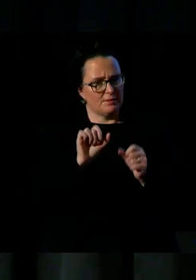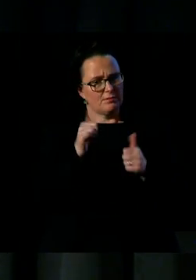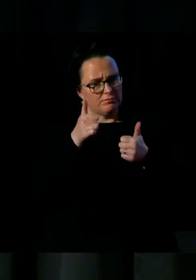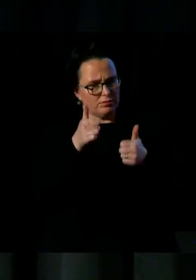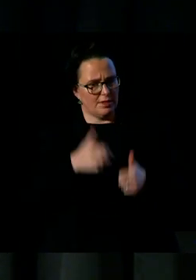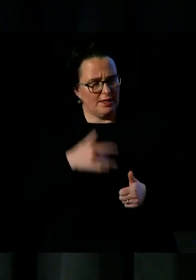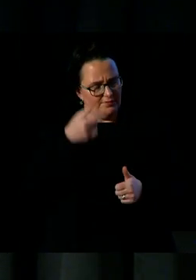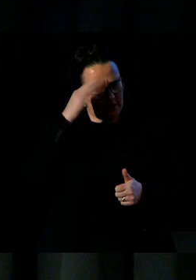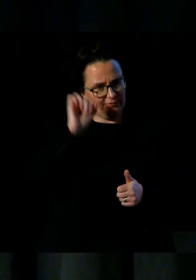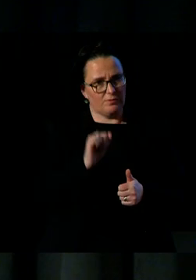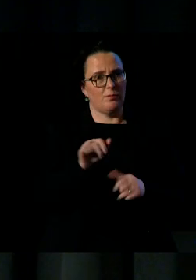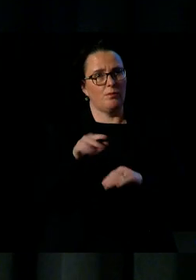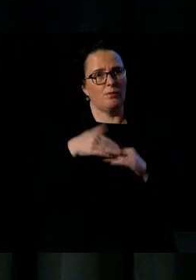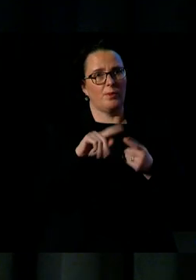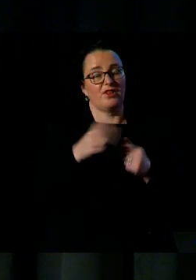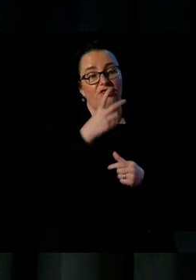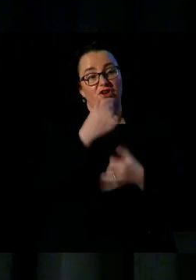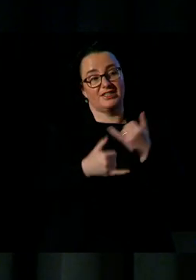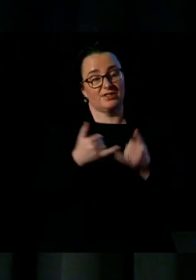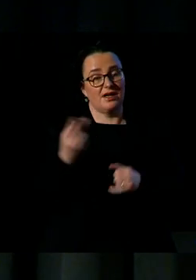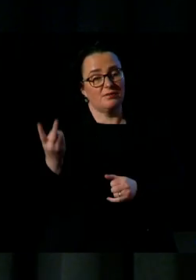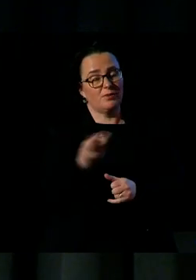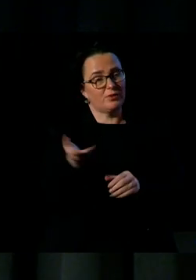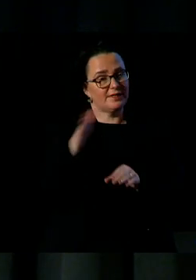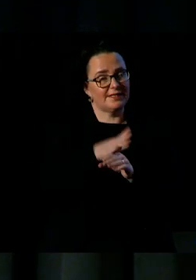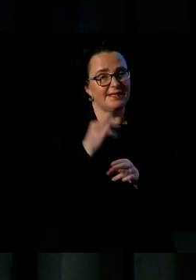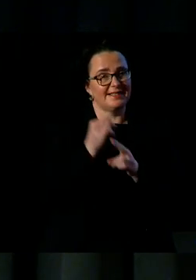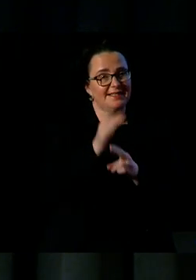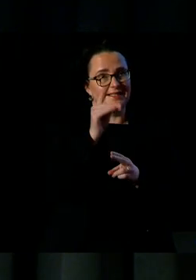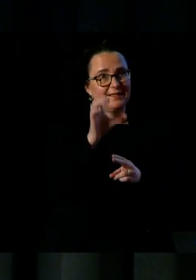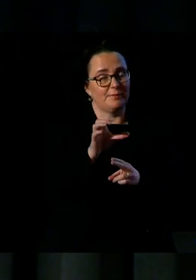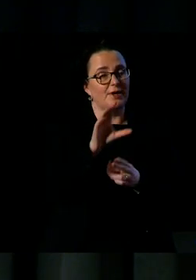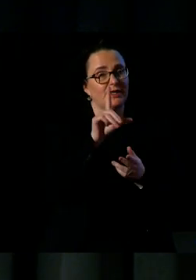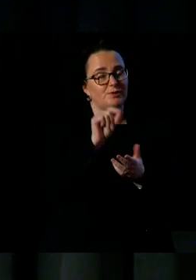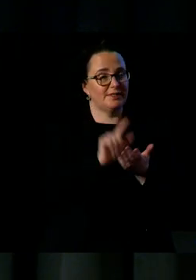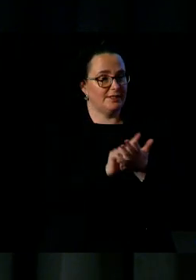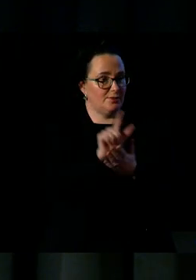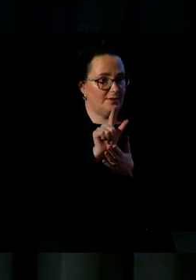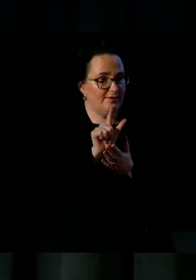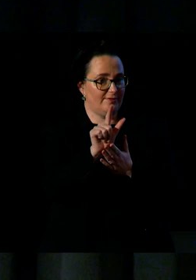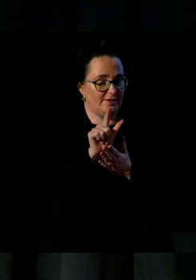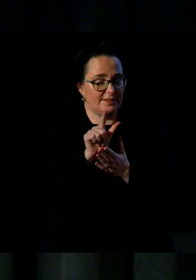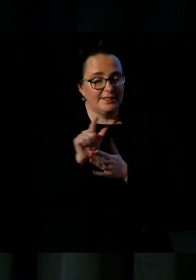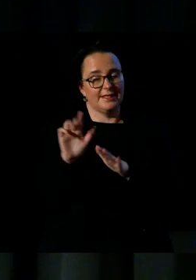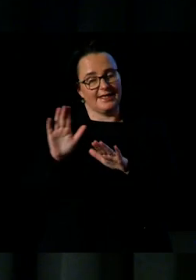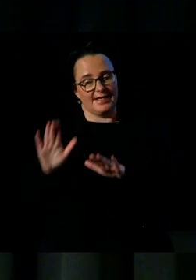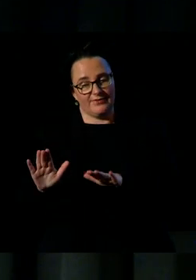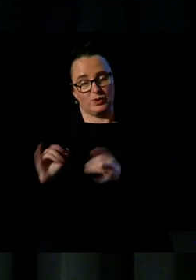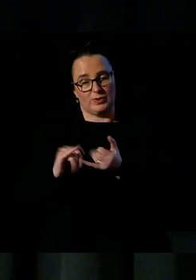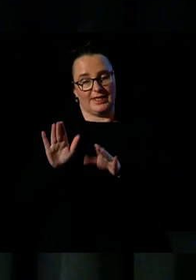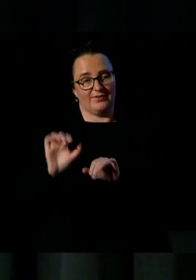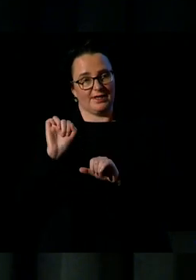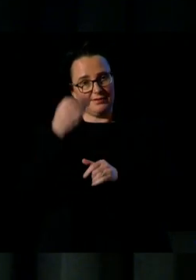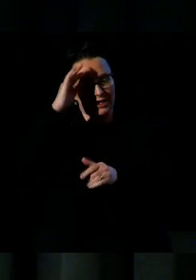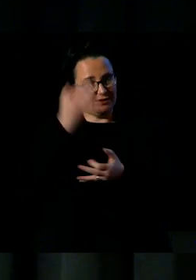years. They both passed away in December 2012, leaving behind their Irish families, many of whom are here